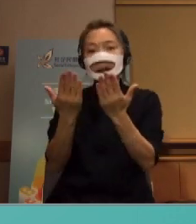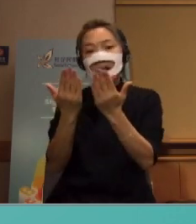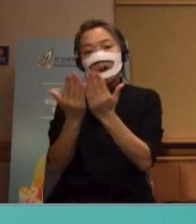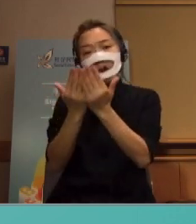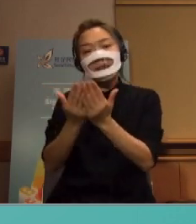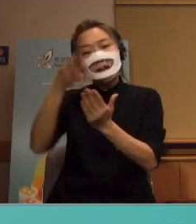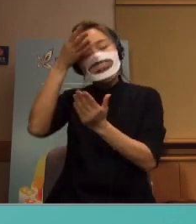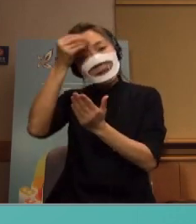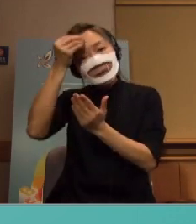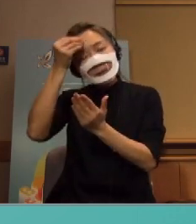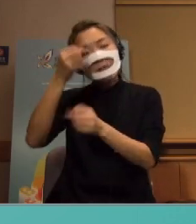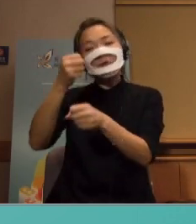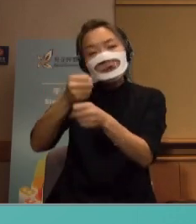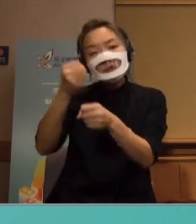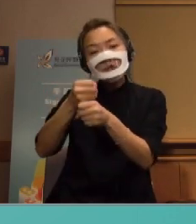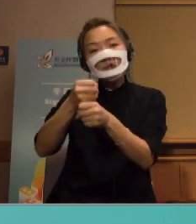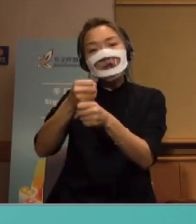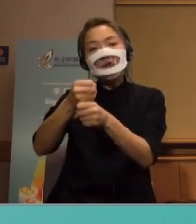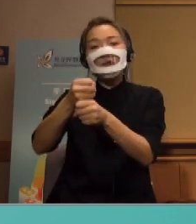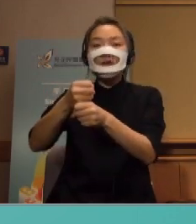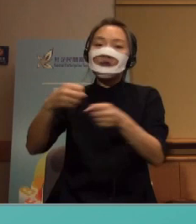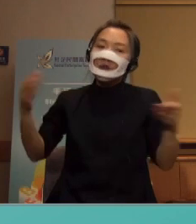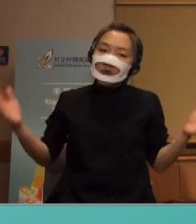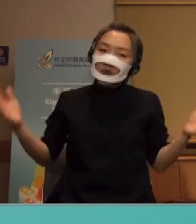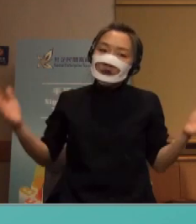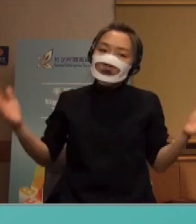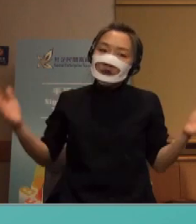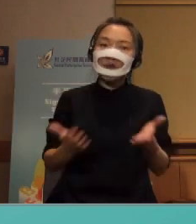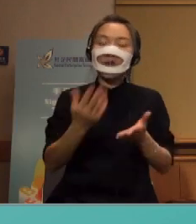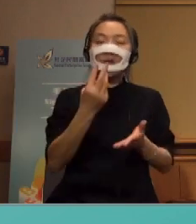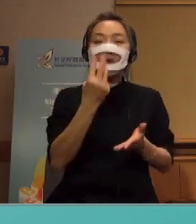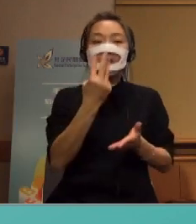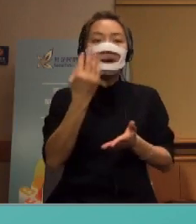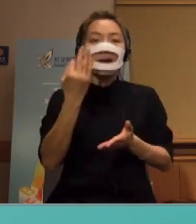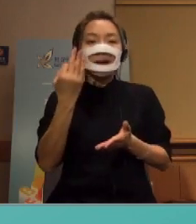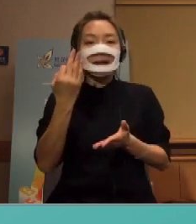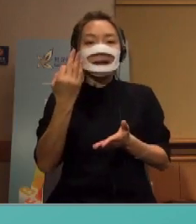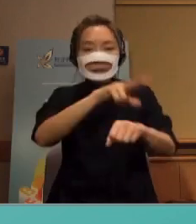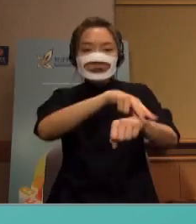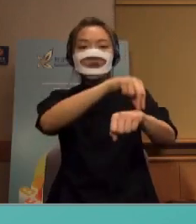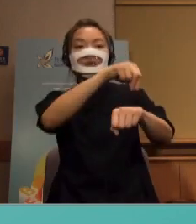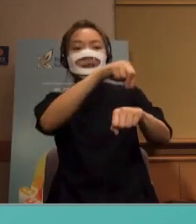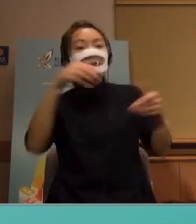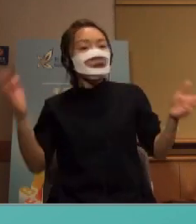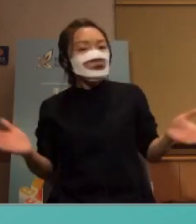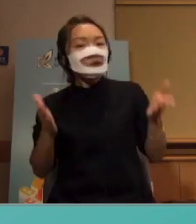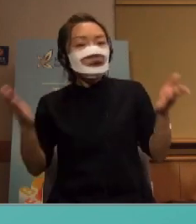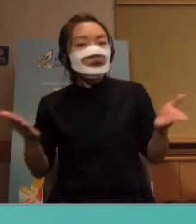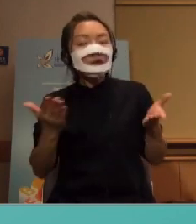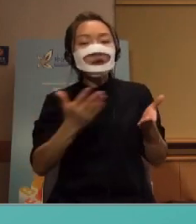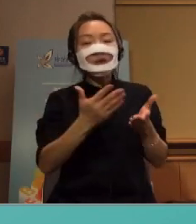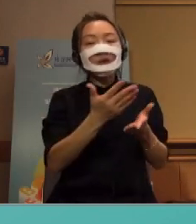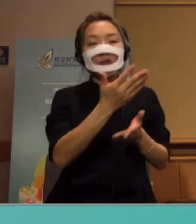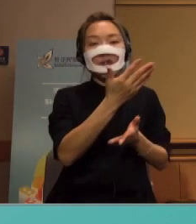the Web3 or Metaverse concept to different industry. And another founders, which is